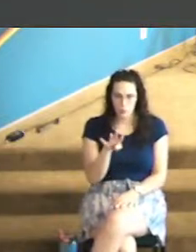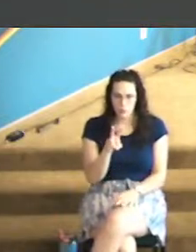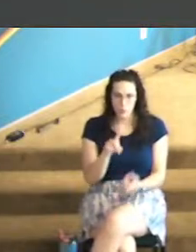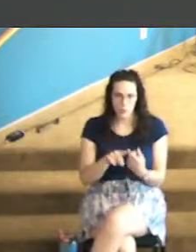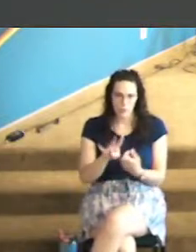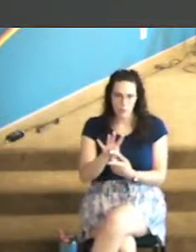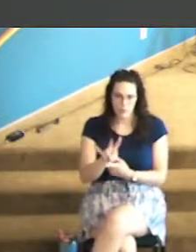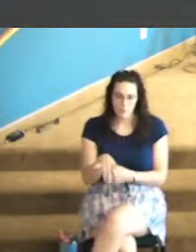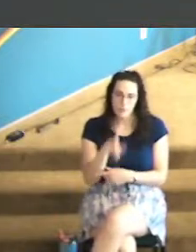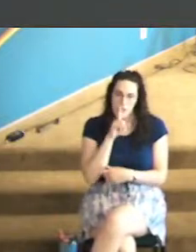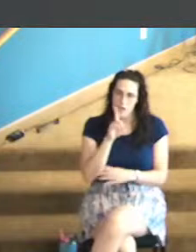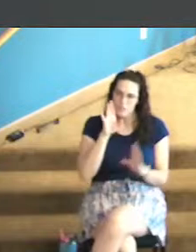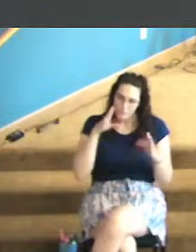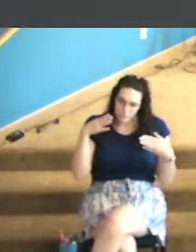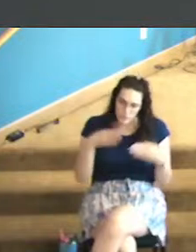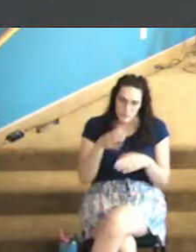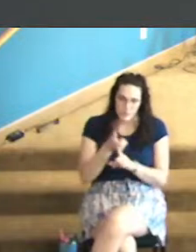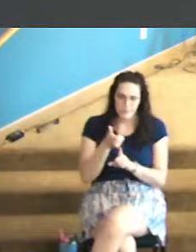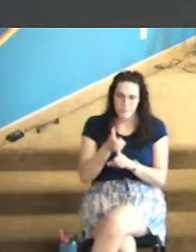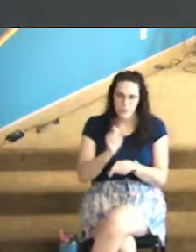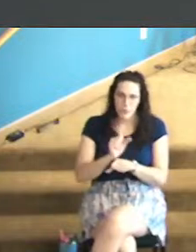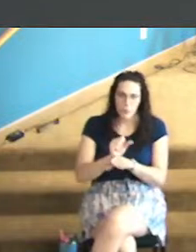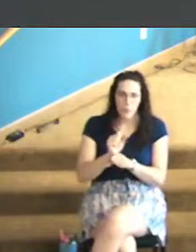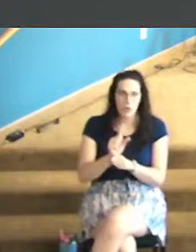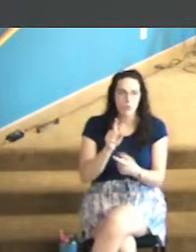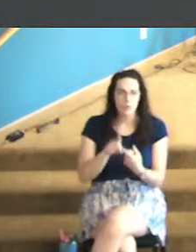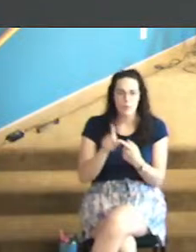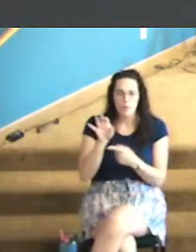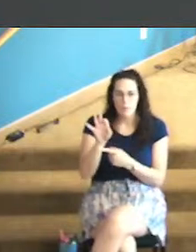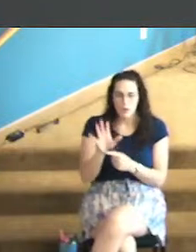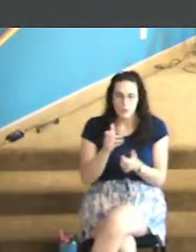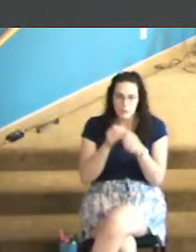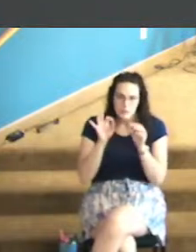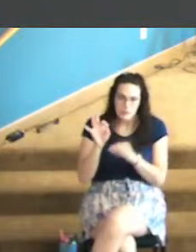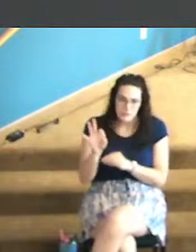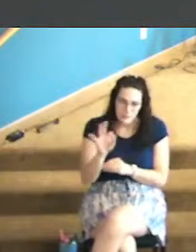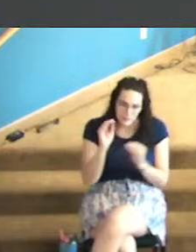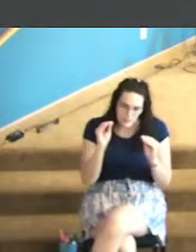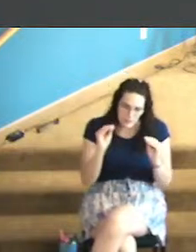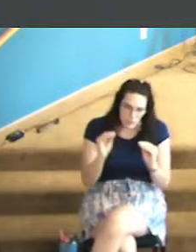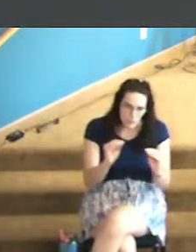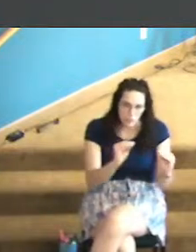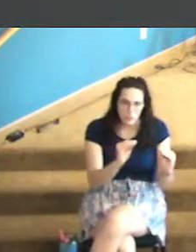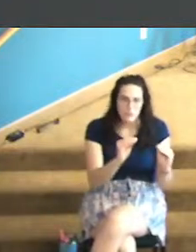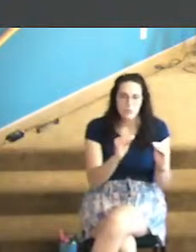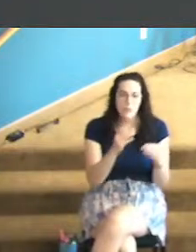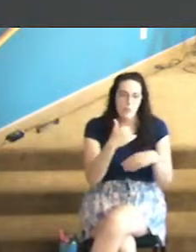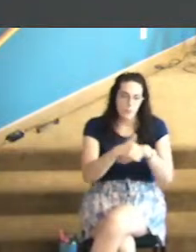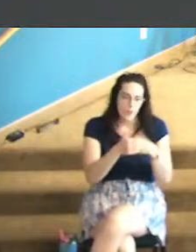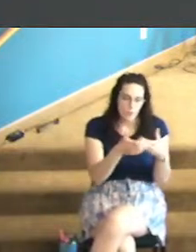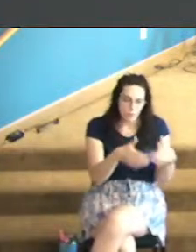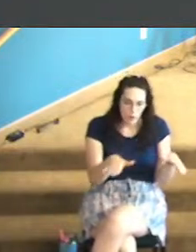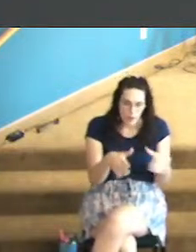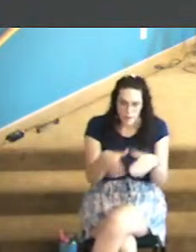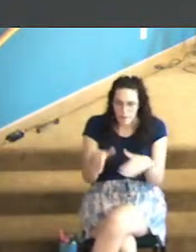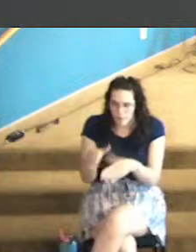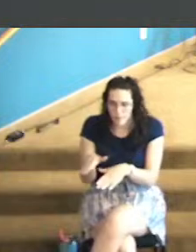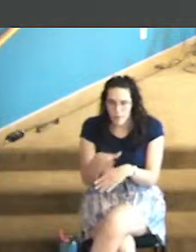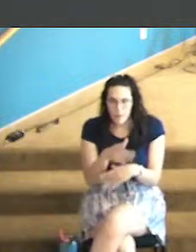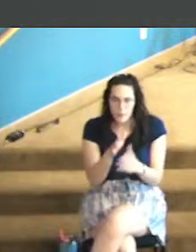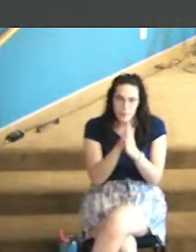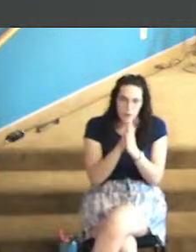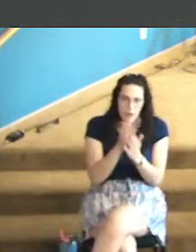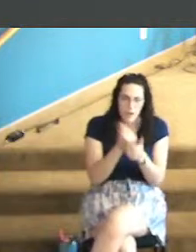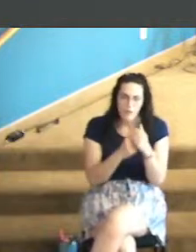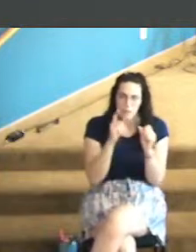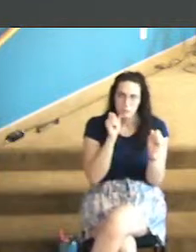devoted themselves to the apostles' teaching and to the fellowship, to the breaking of bread and to prayer. Everyone was filled with awe